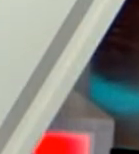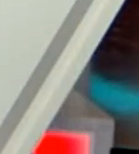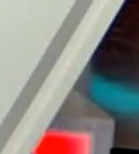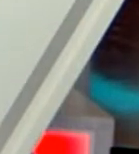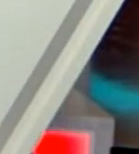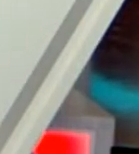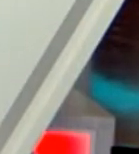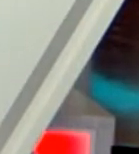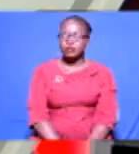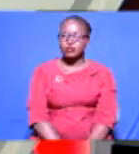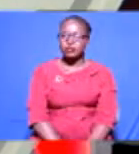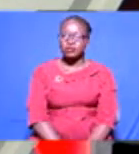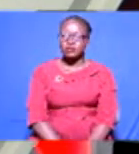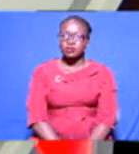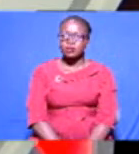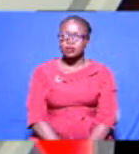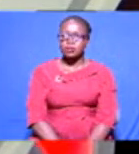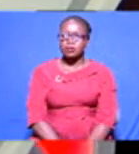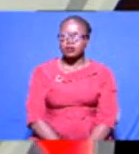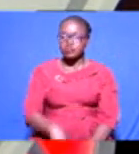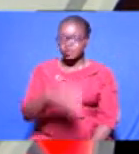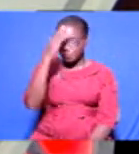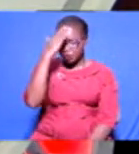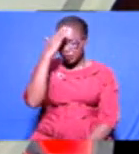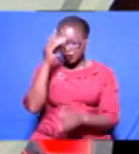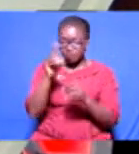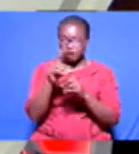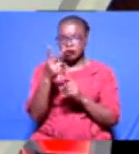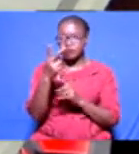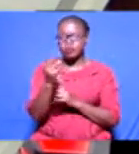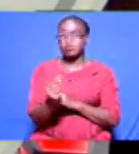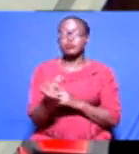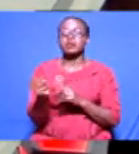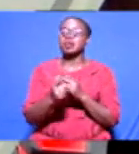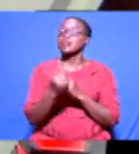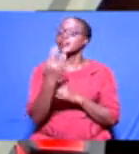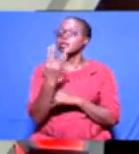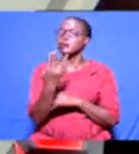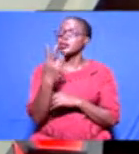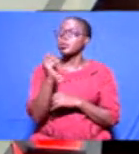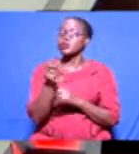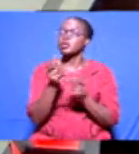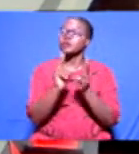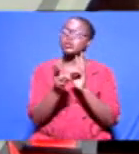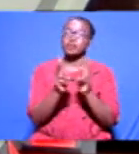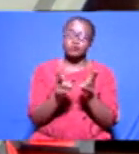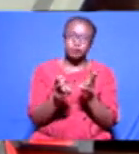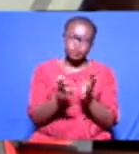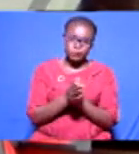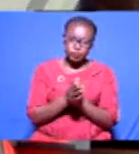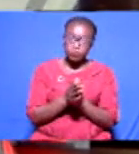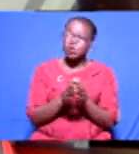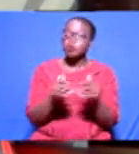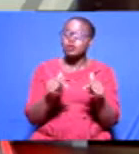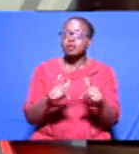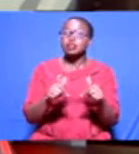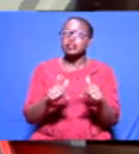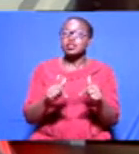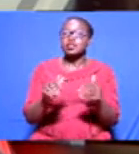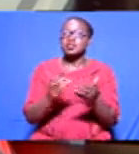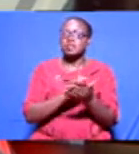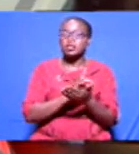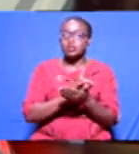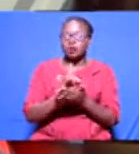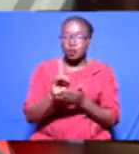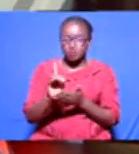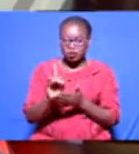Hello from wherever you're watching us. It's Monday, the 25th day of April 2022. This is KBC Prime